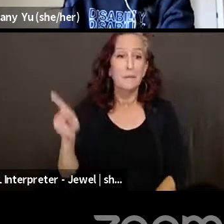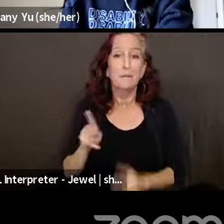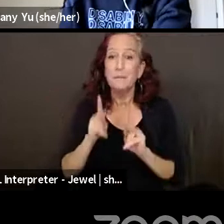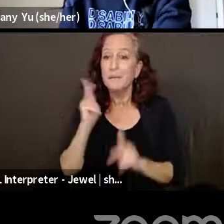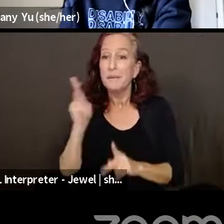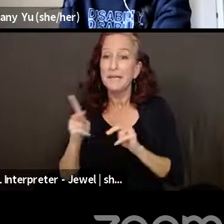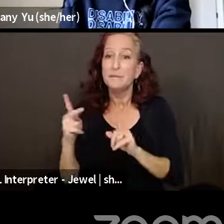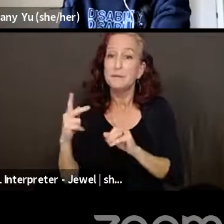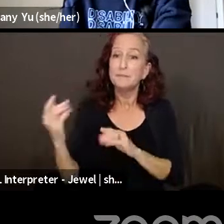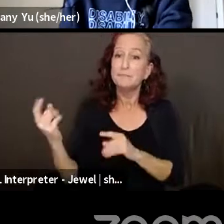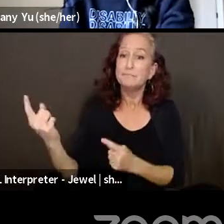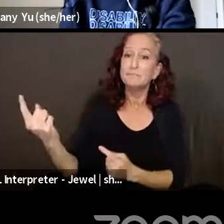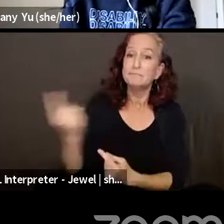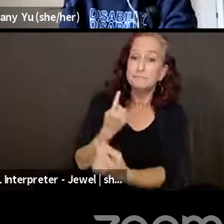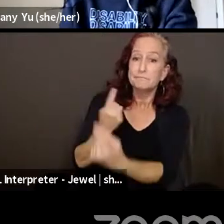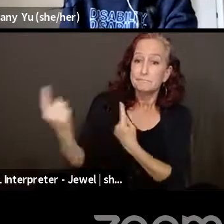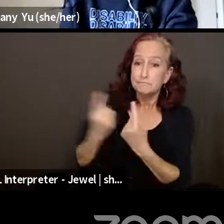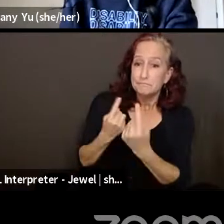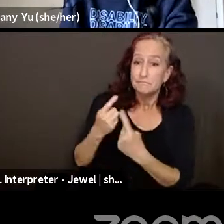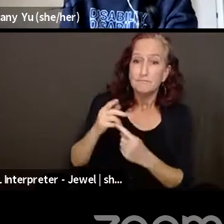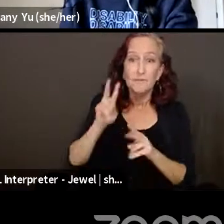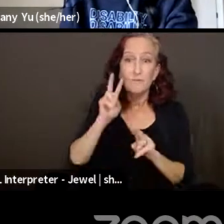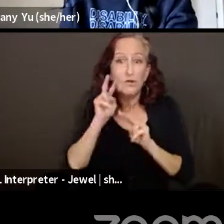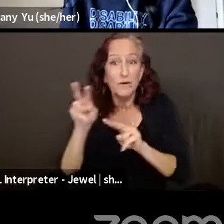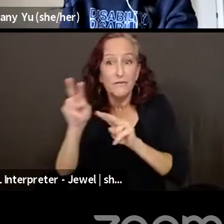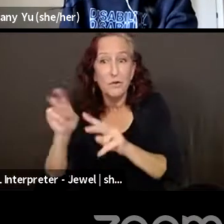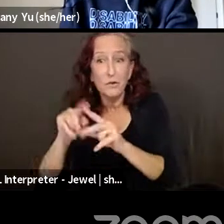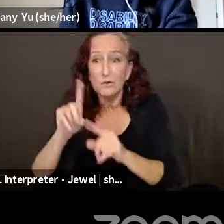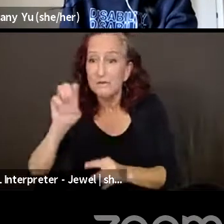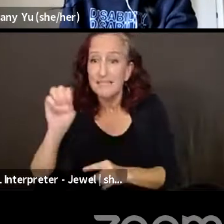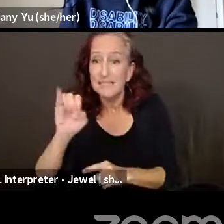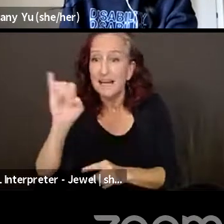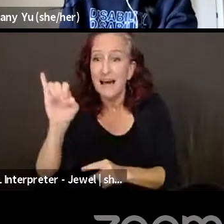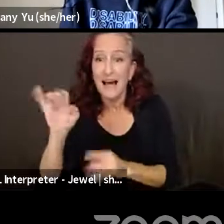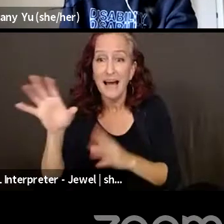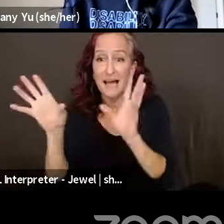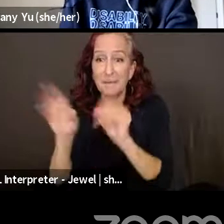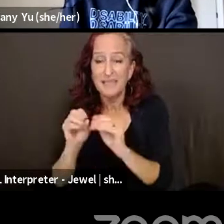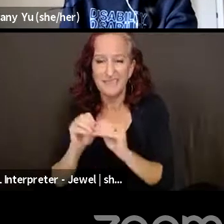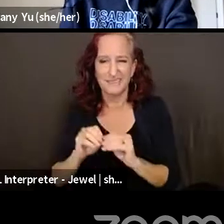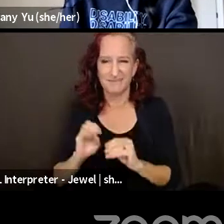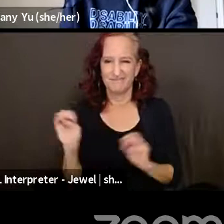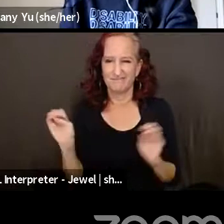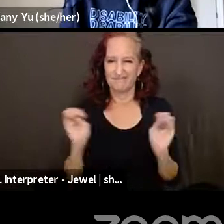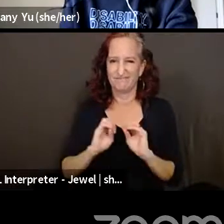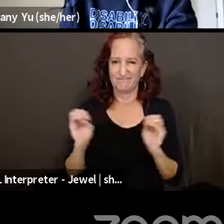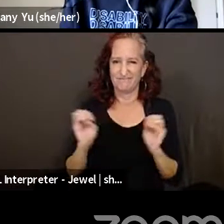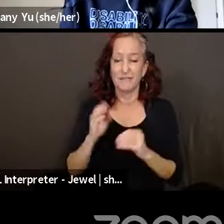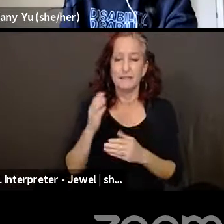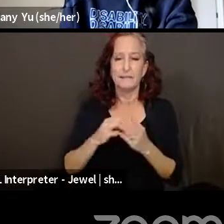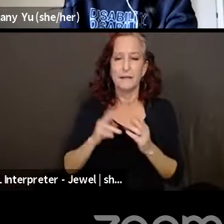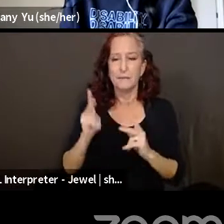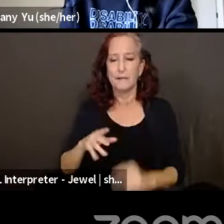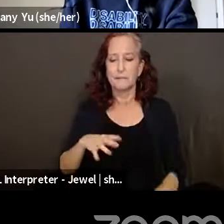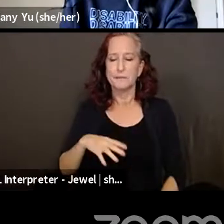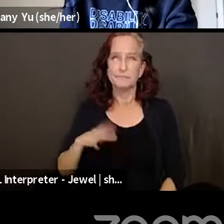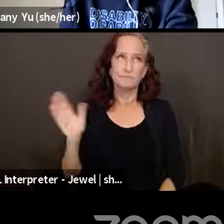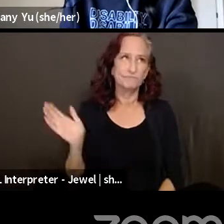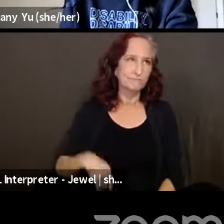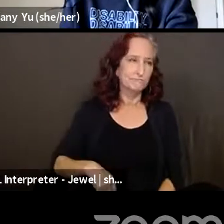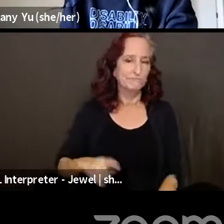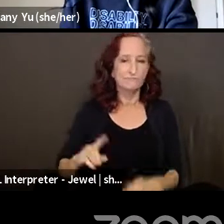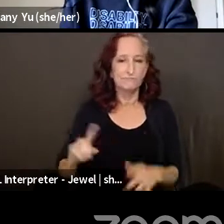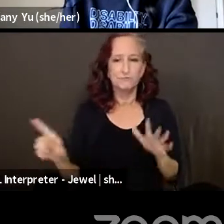door to come to these meetings. I think at that time it felt more punitive for a lot of folks. It